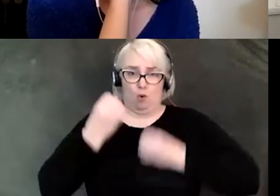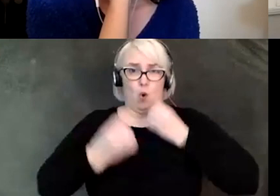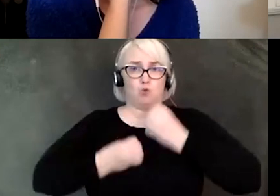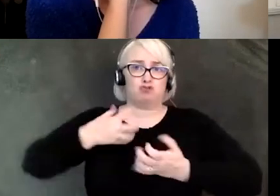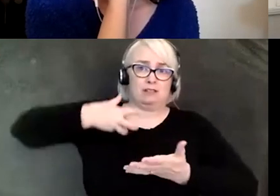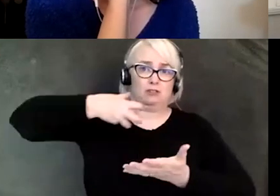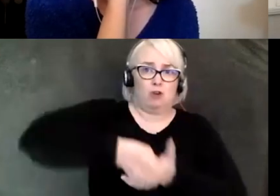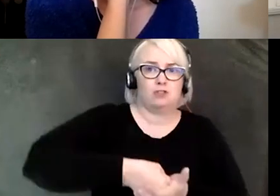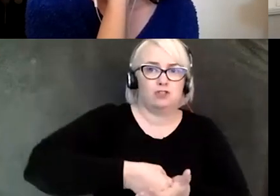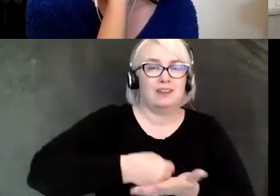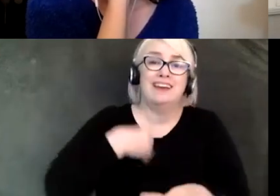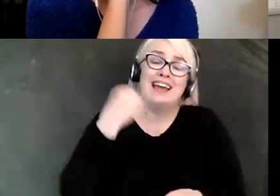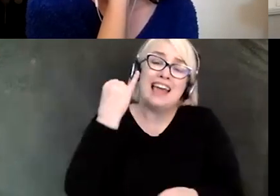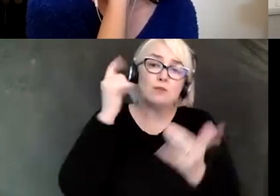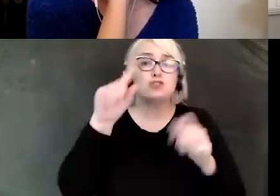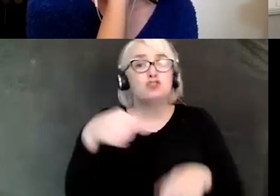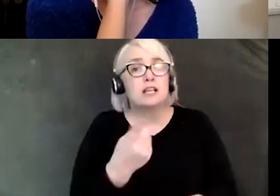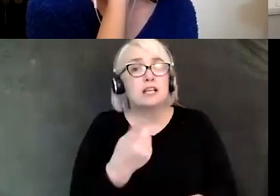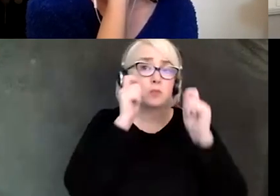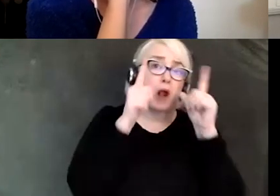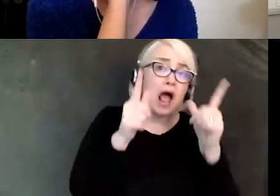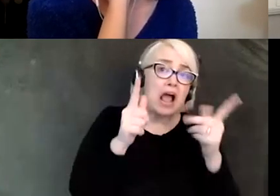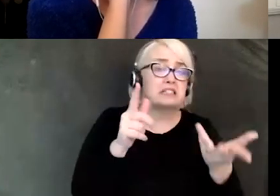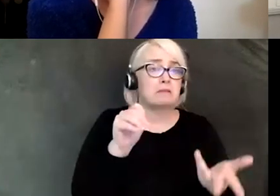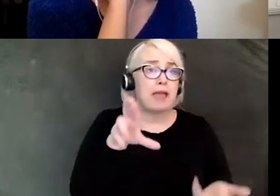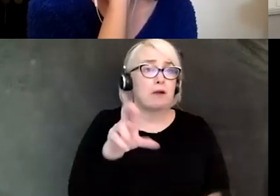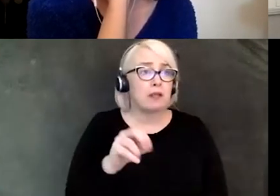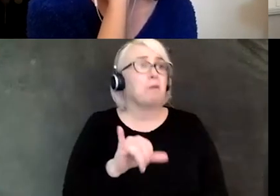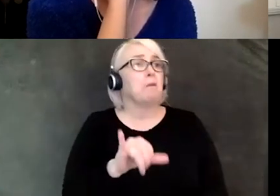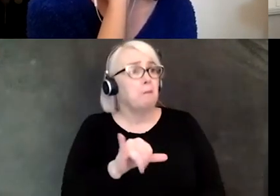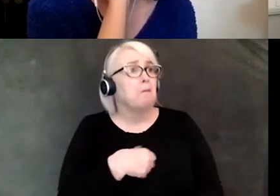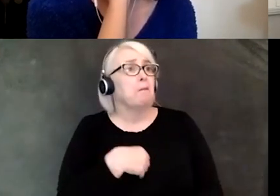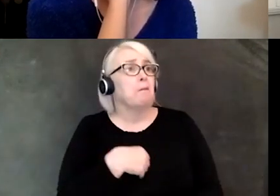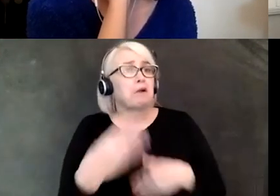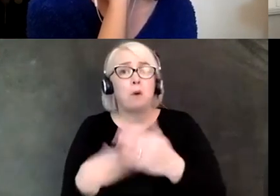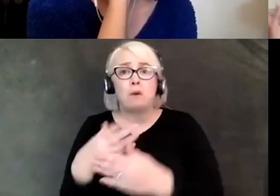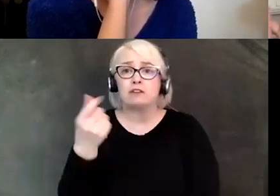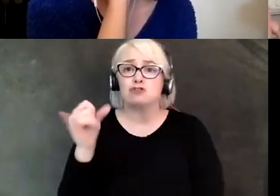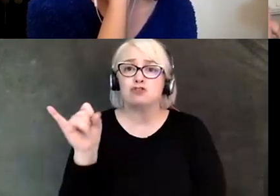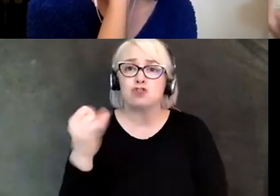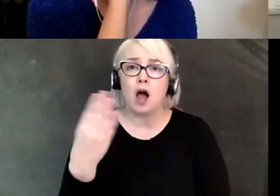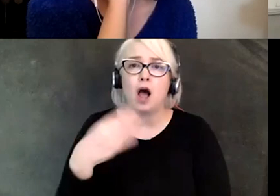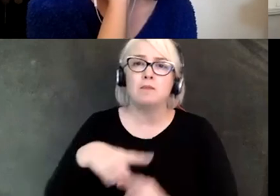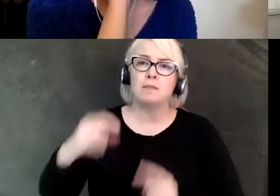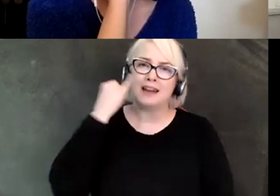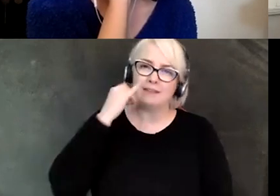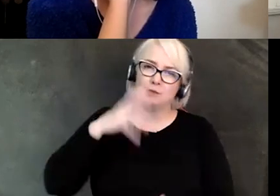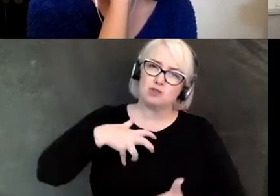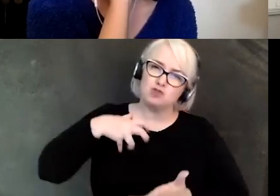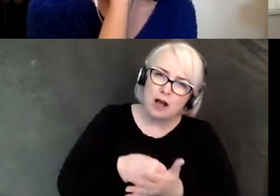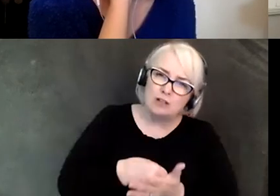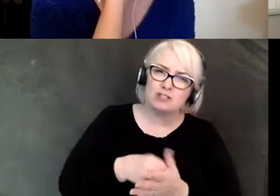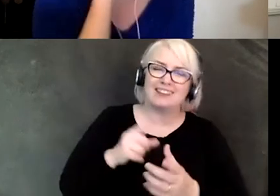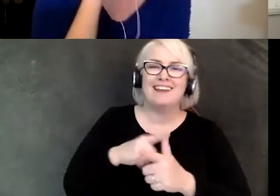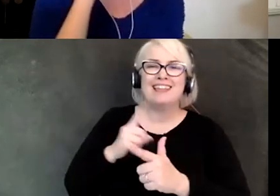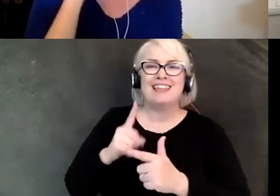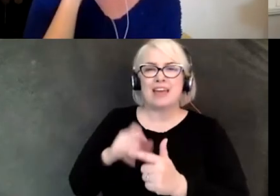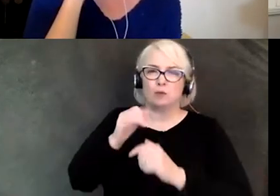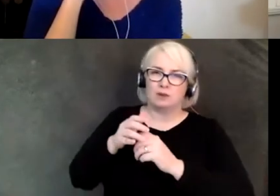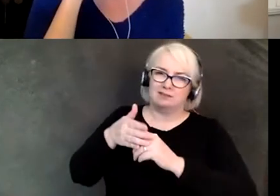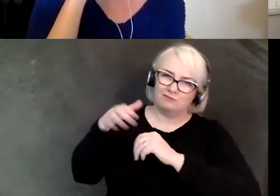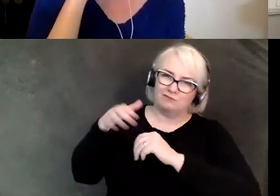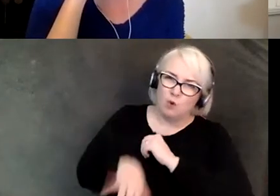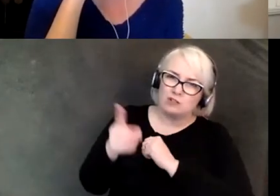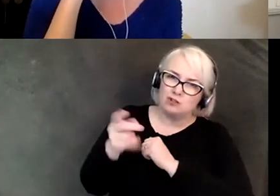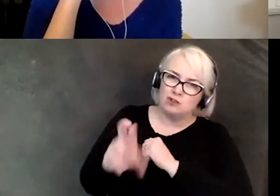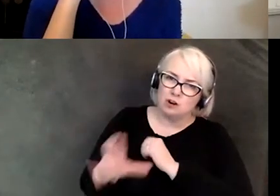surprising, Mare would go on with her job, but it had to like crush her in such a way that it would get her to go to the attic. And so that it was like,